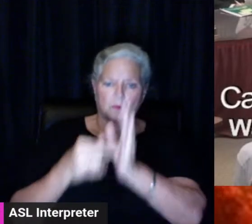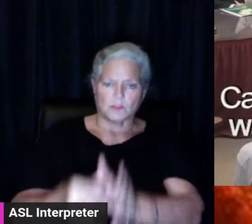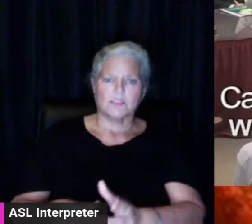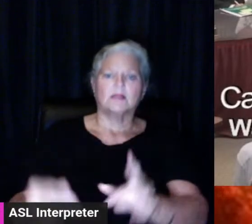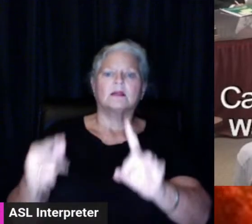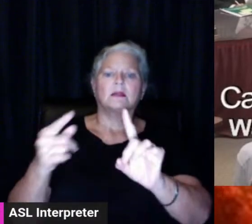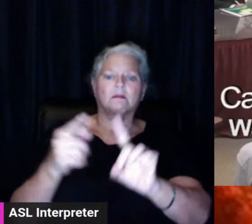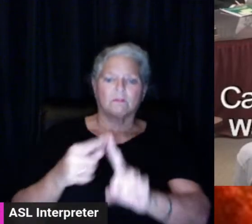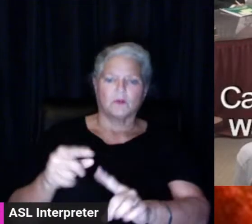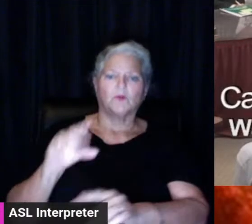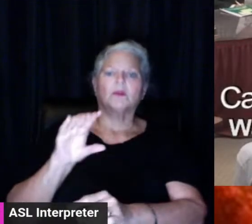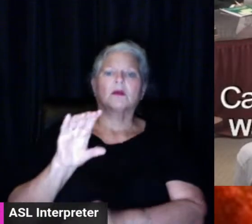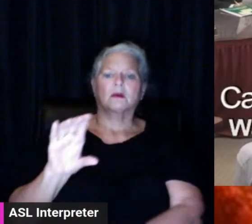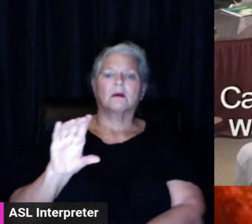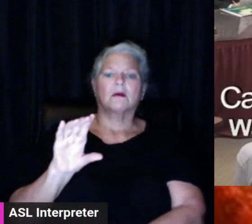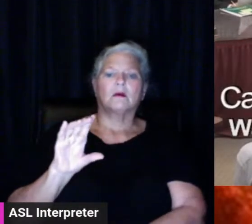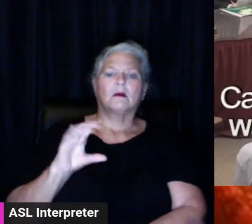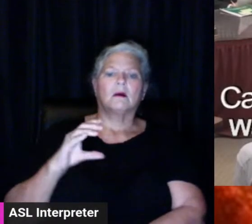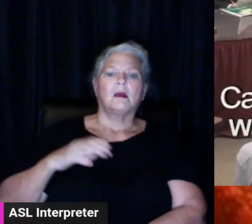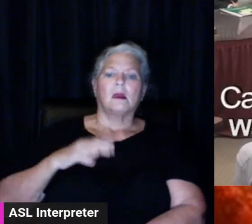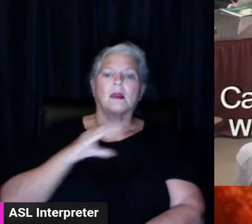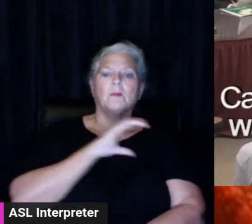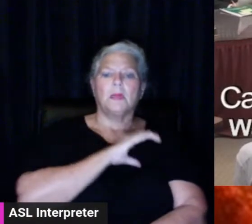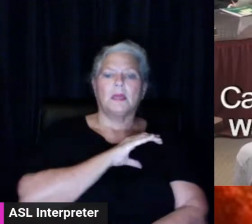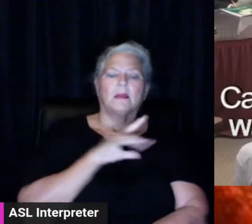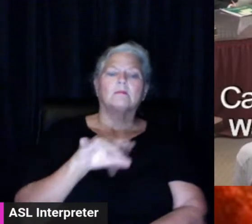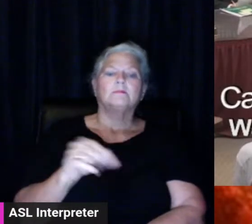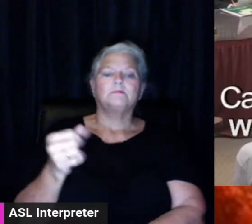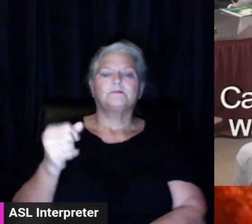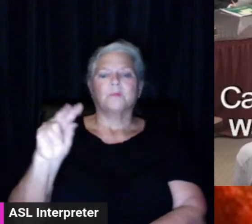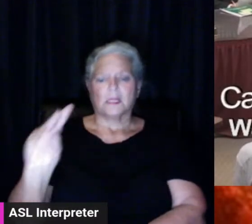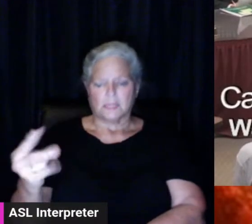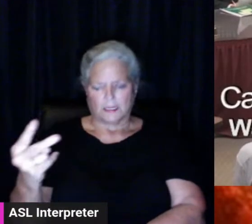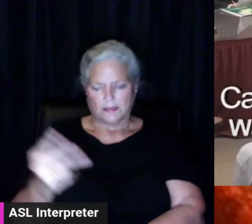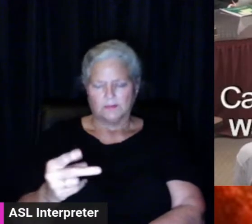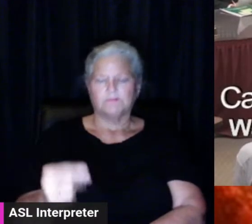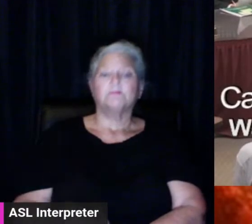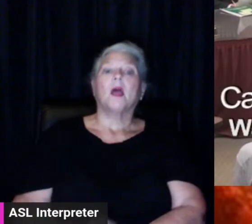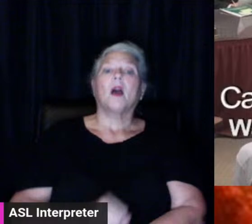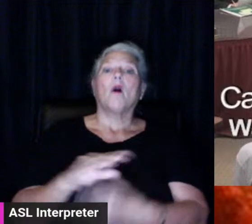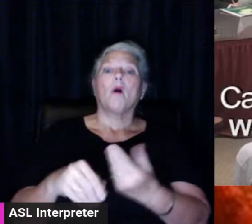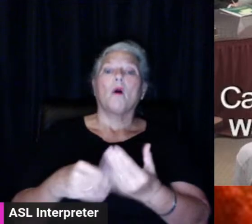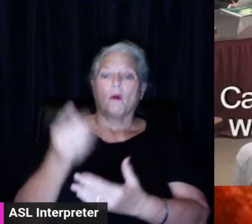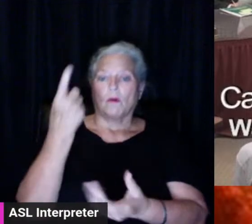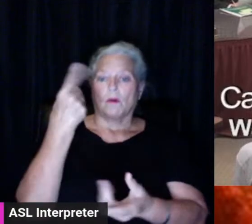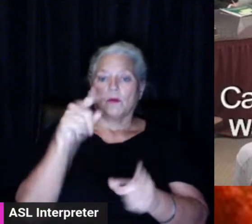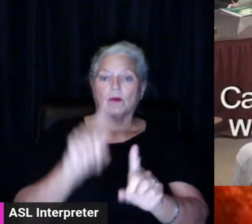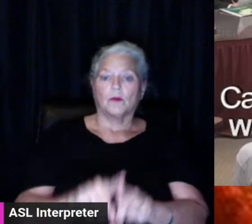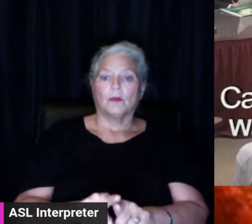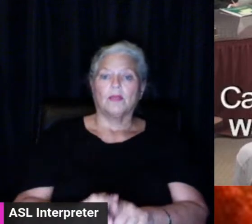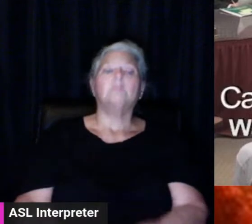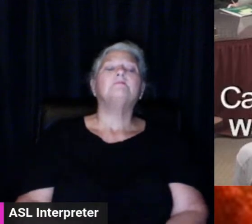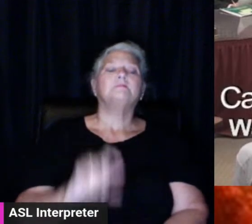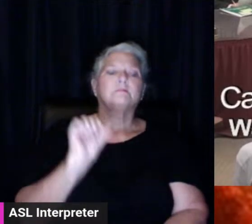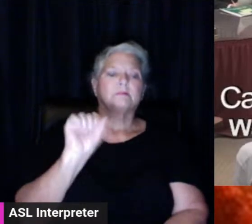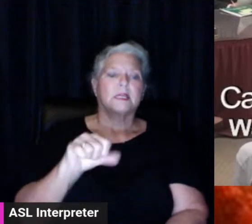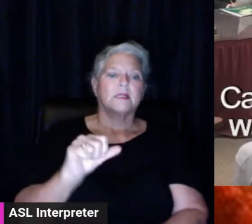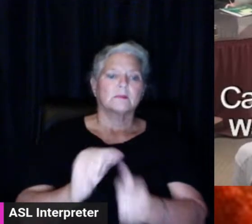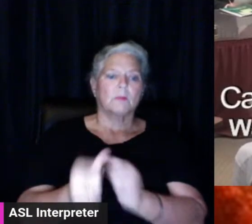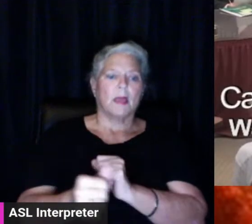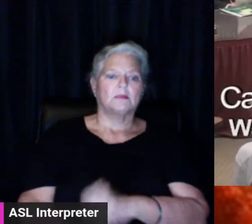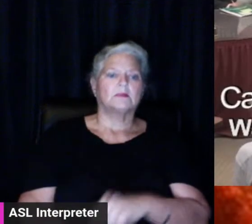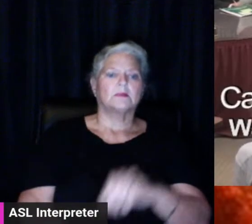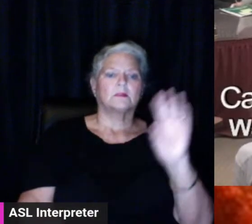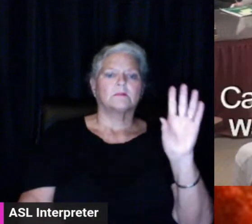you, Ms. Boyden. Motion has been made and seconded. All those in favor say aye. Aye. Aye. 4-0. Next on the